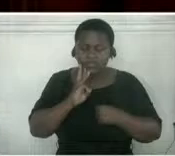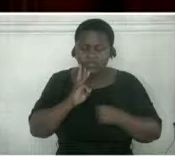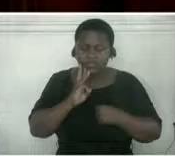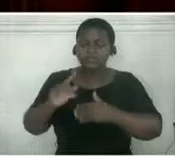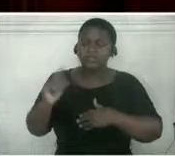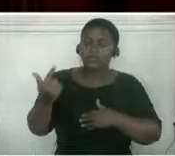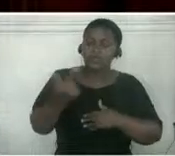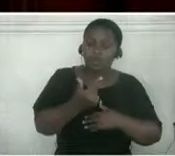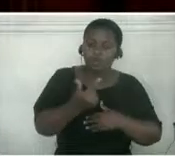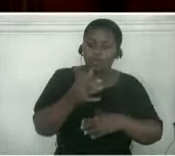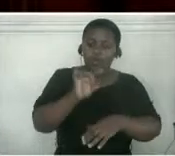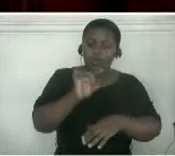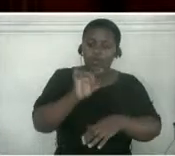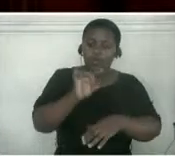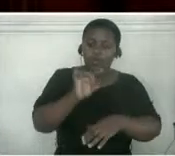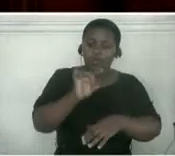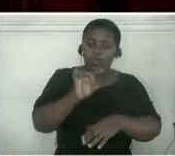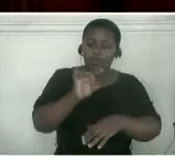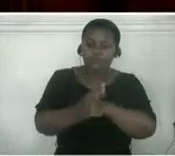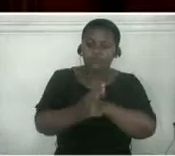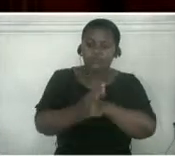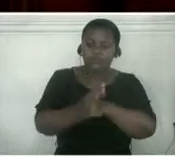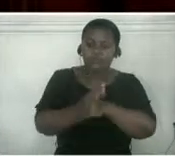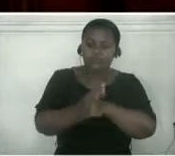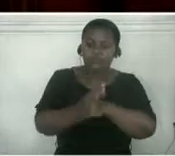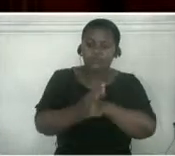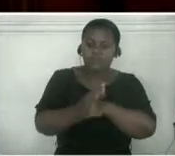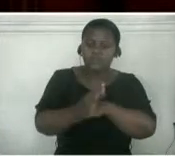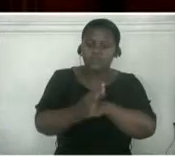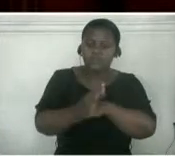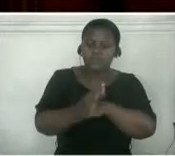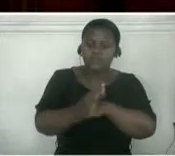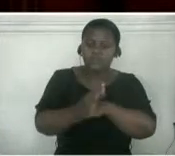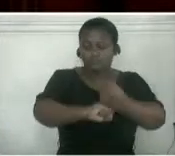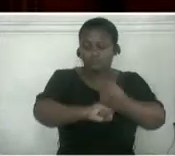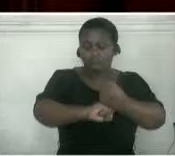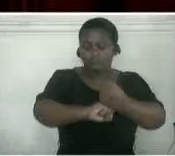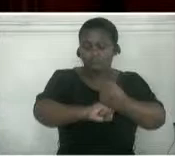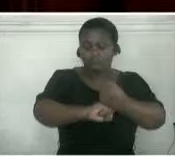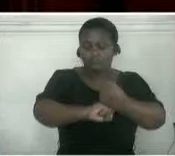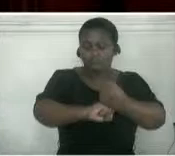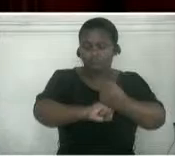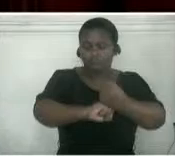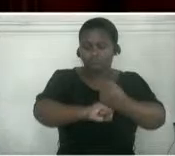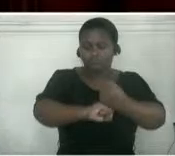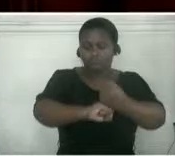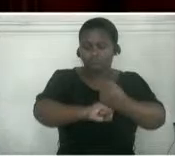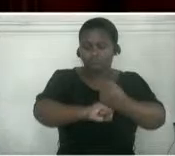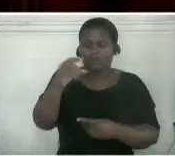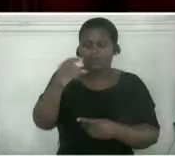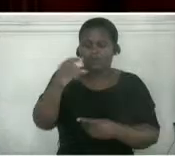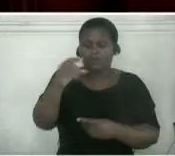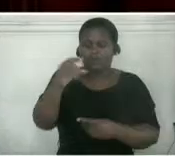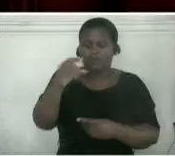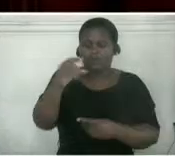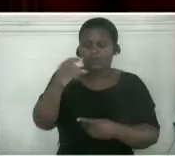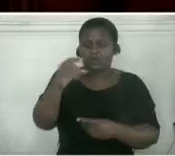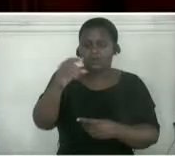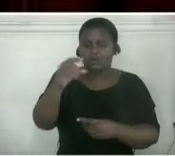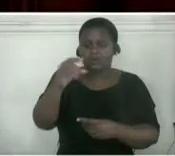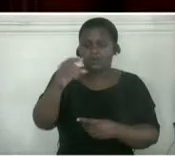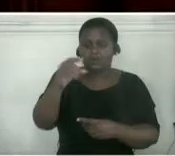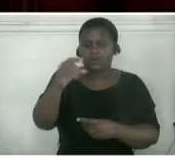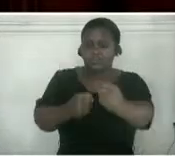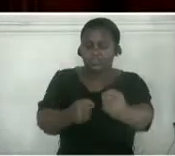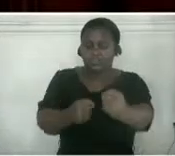other consultative processes are being supported by the Department of COGTA. The strategy is already